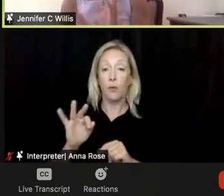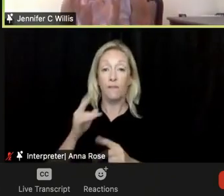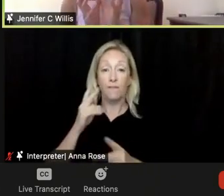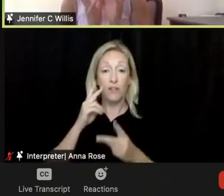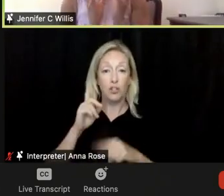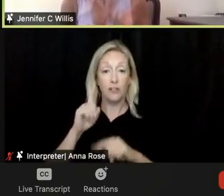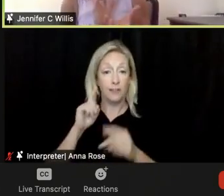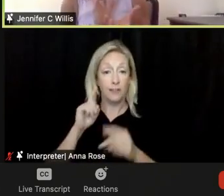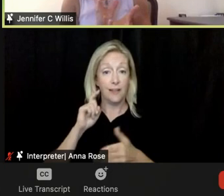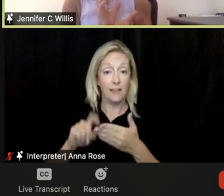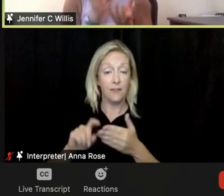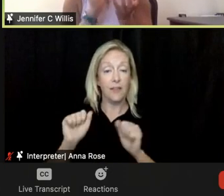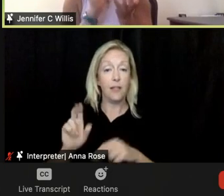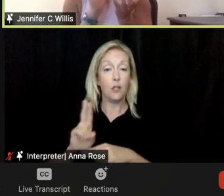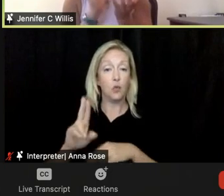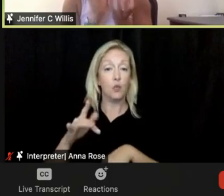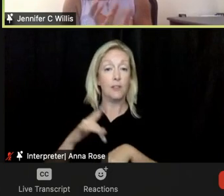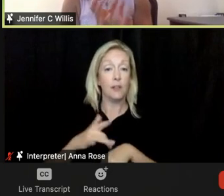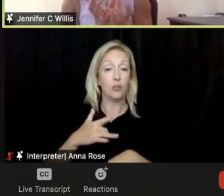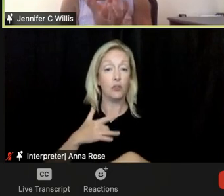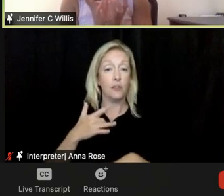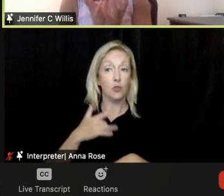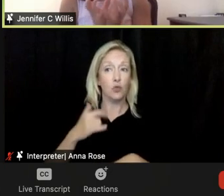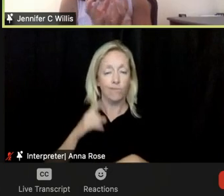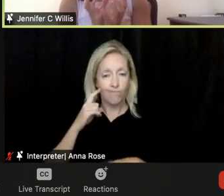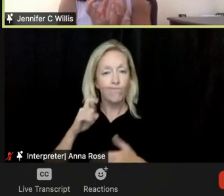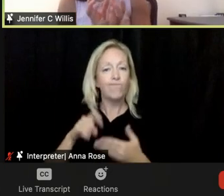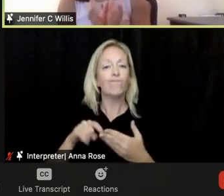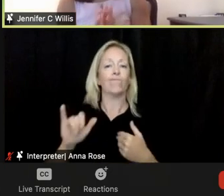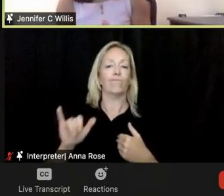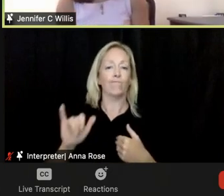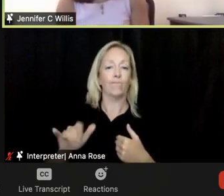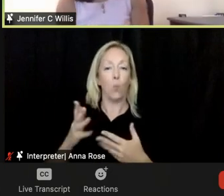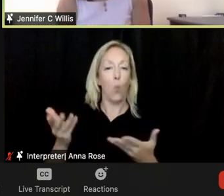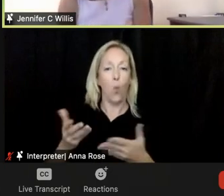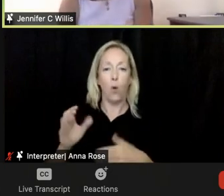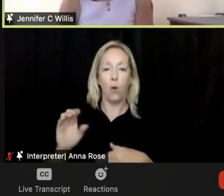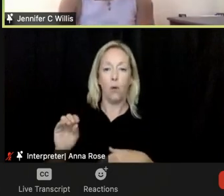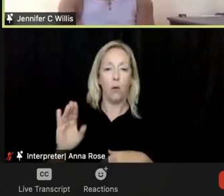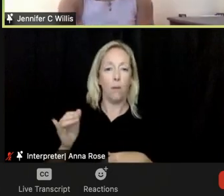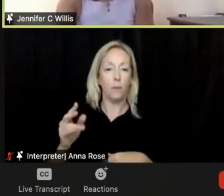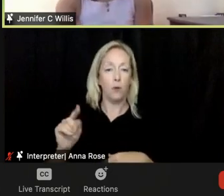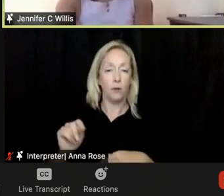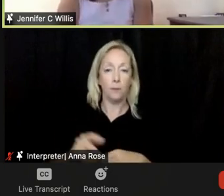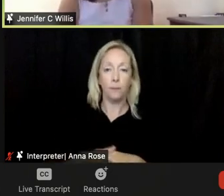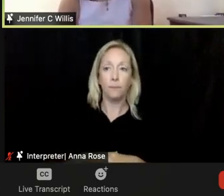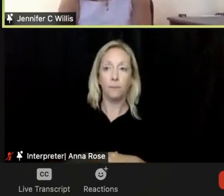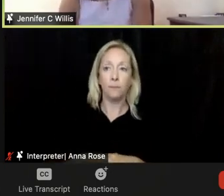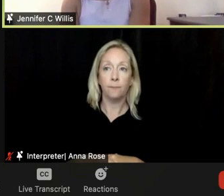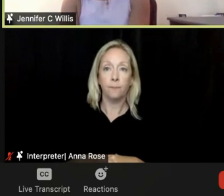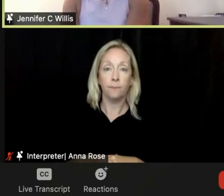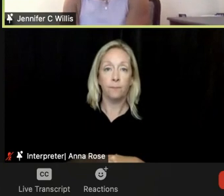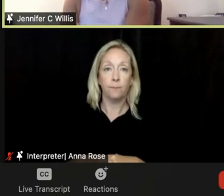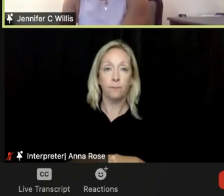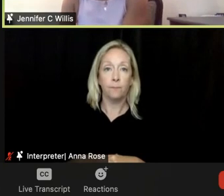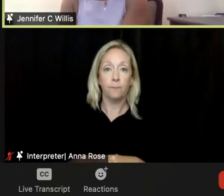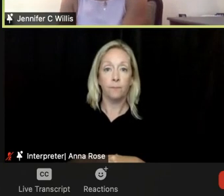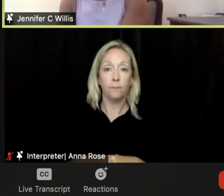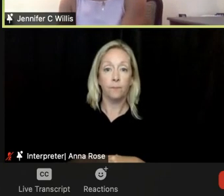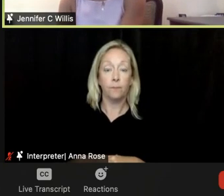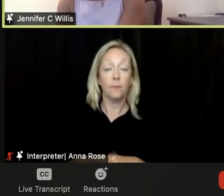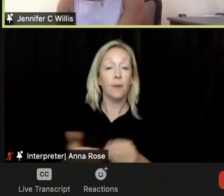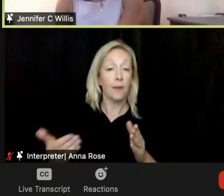tactile sense for the ability to discriminate what that object is. And then you can also add some